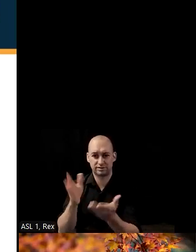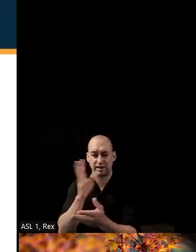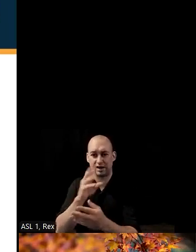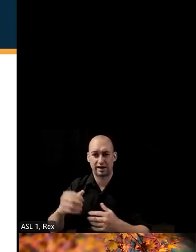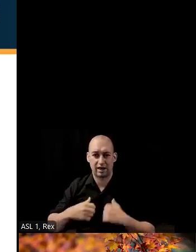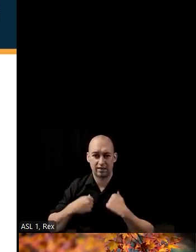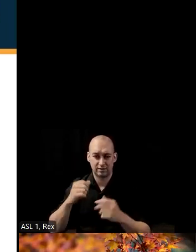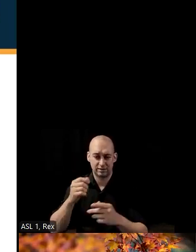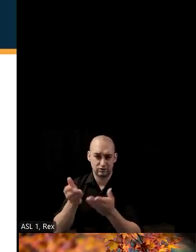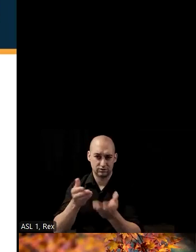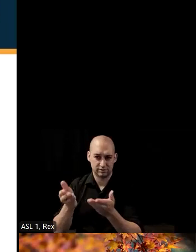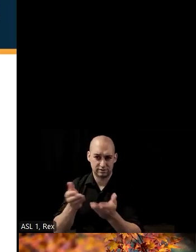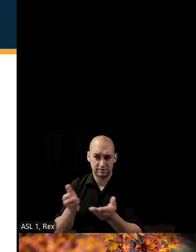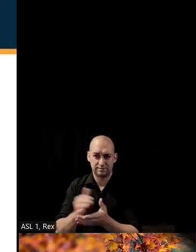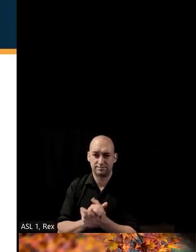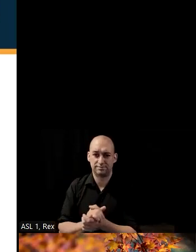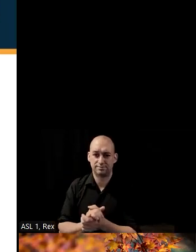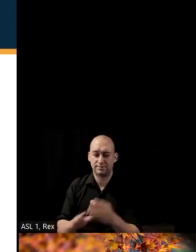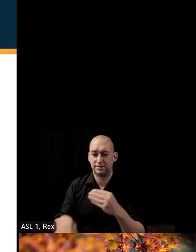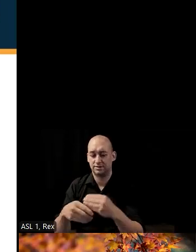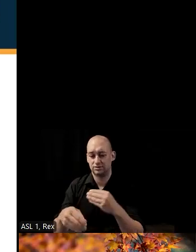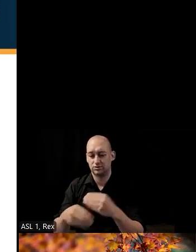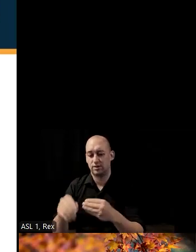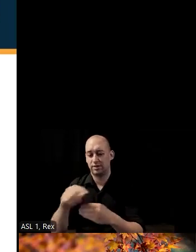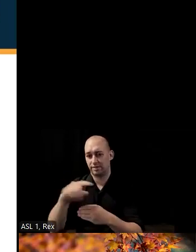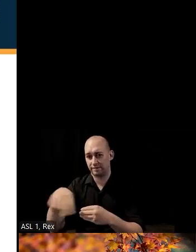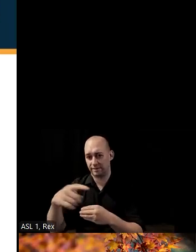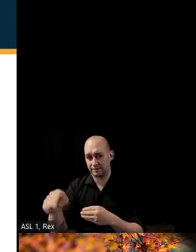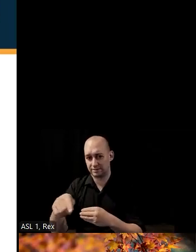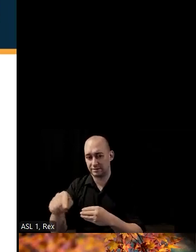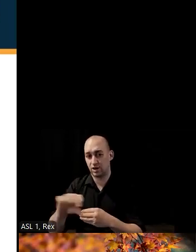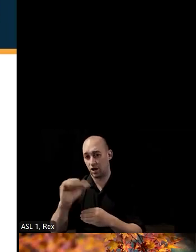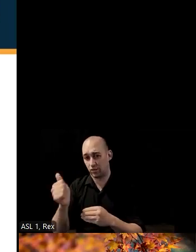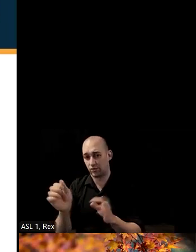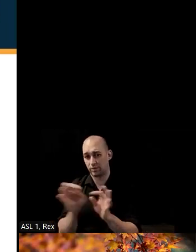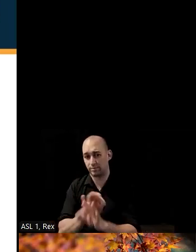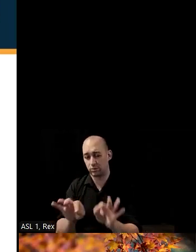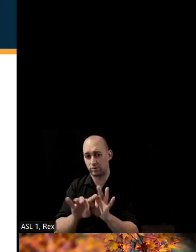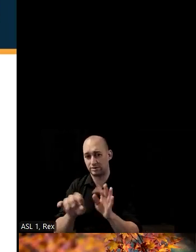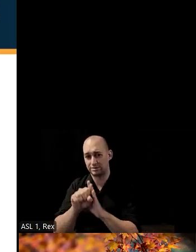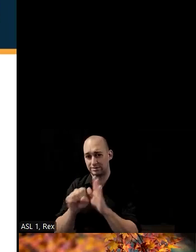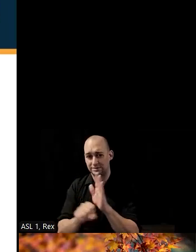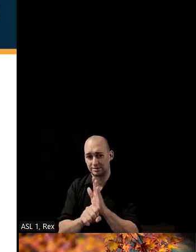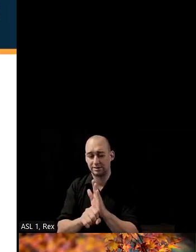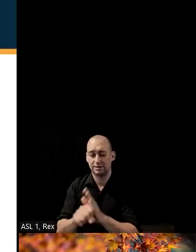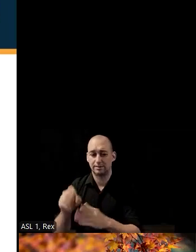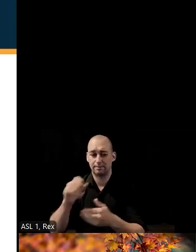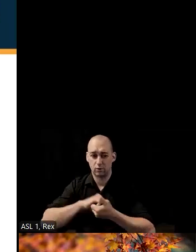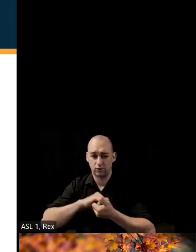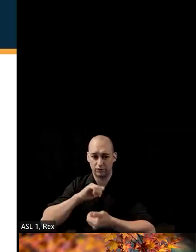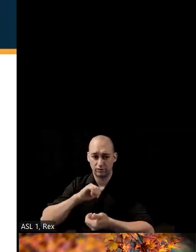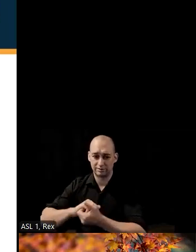Services. In addition to those entities, the other key state partners would include